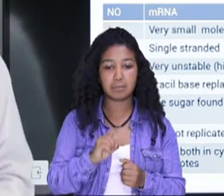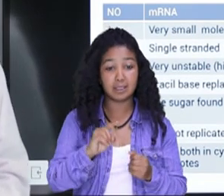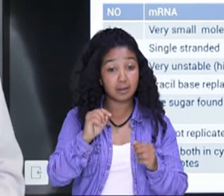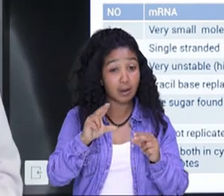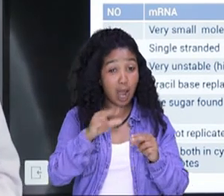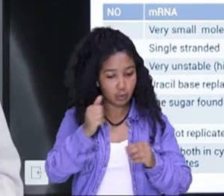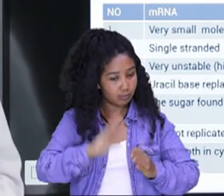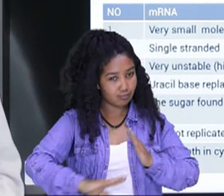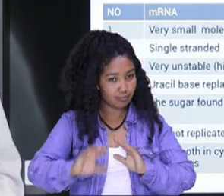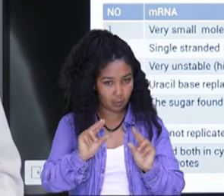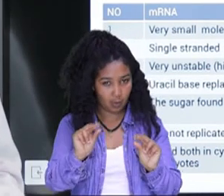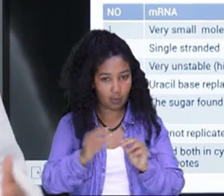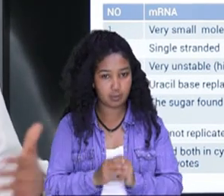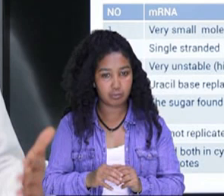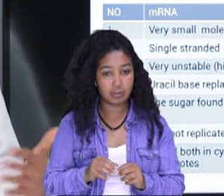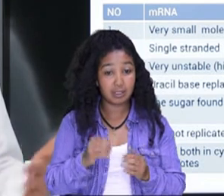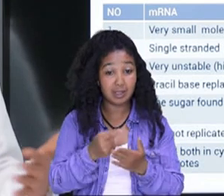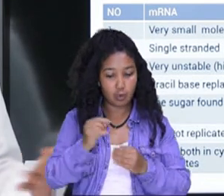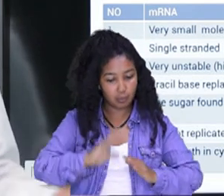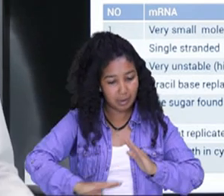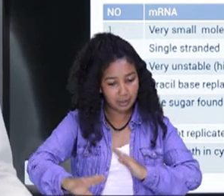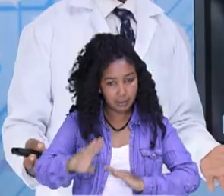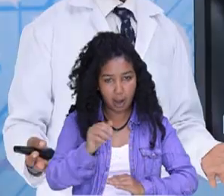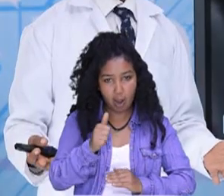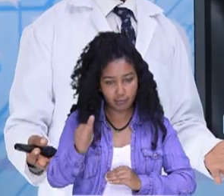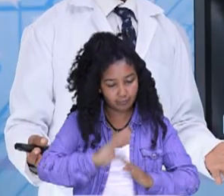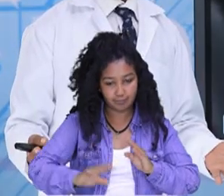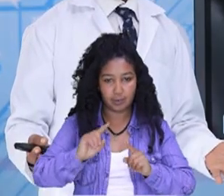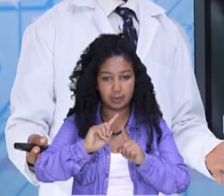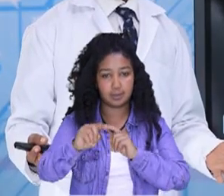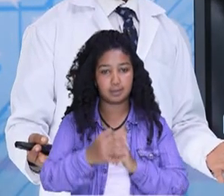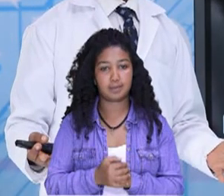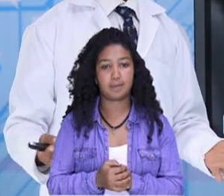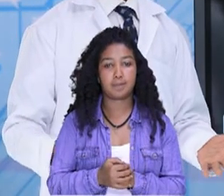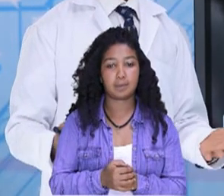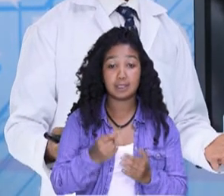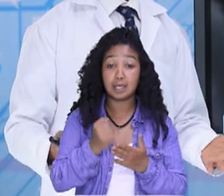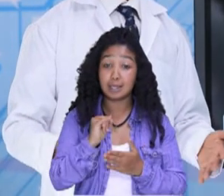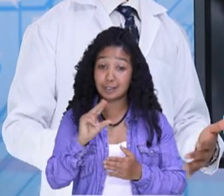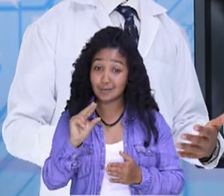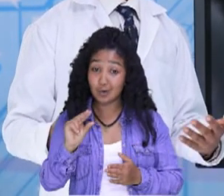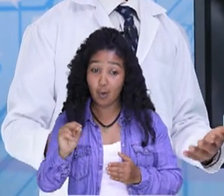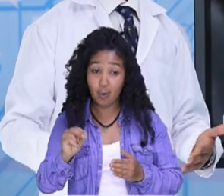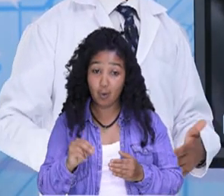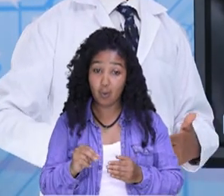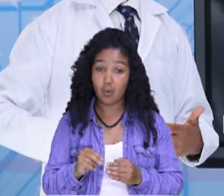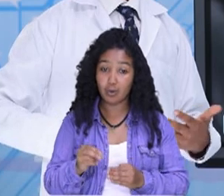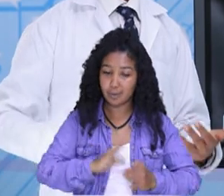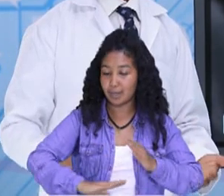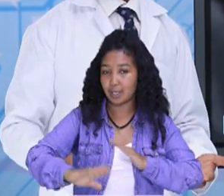it cannot replicate. It cannot multiply itself. There is no